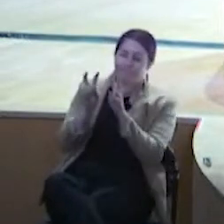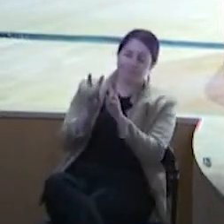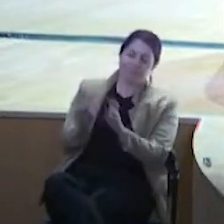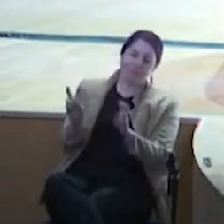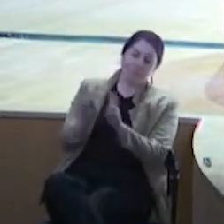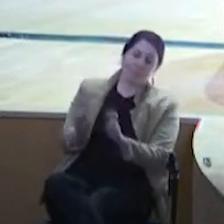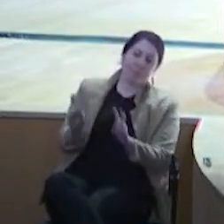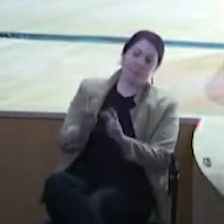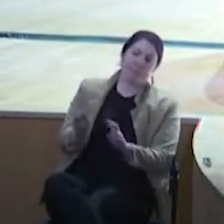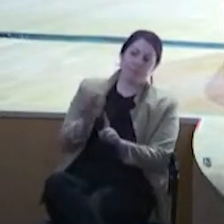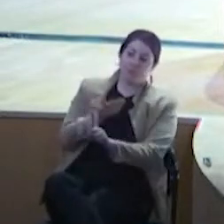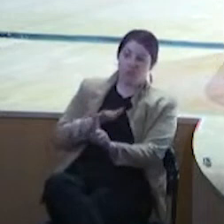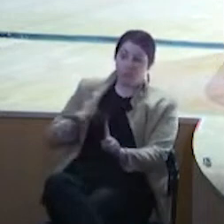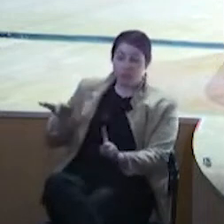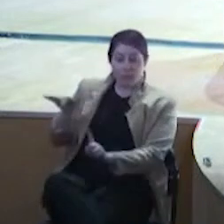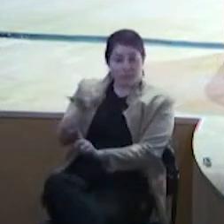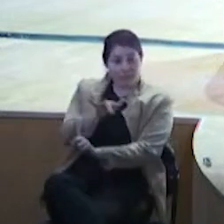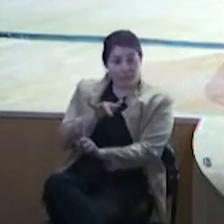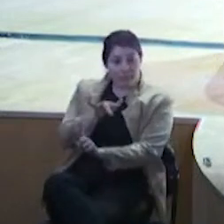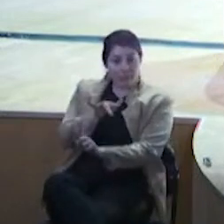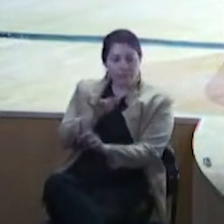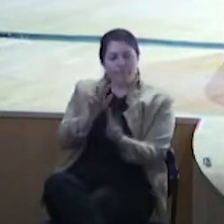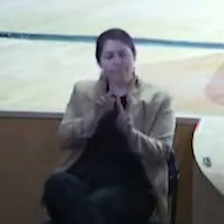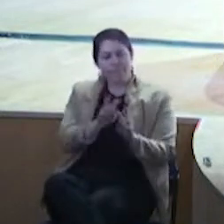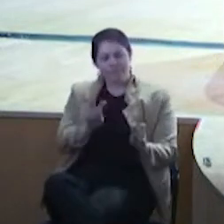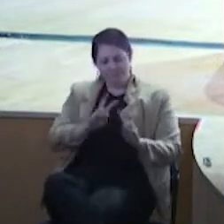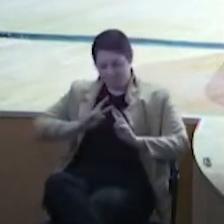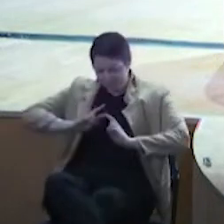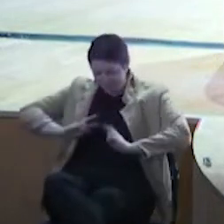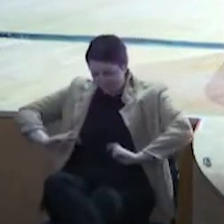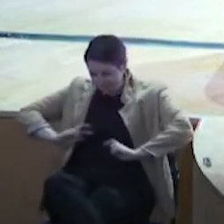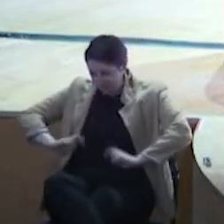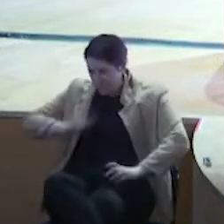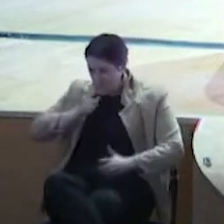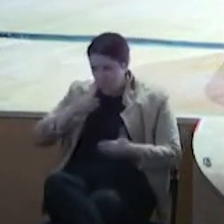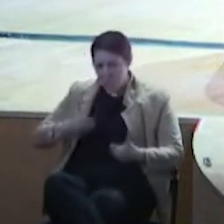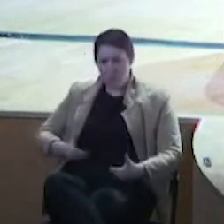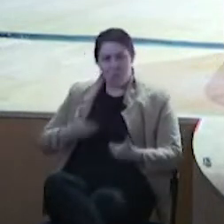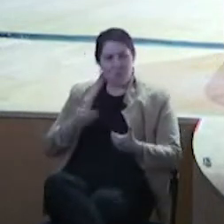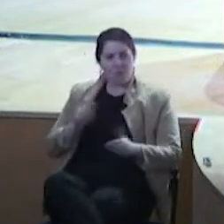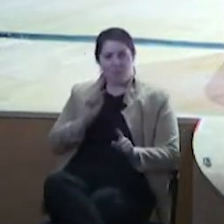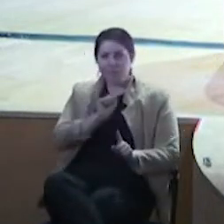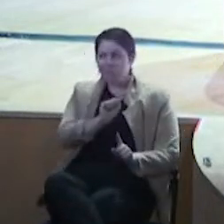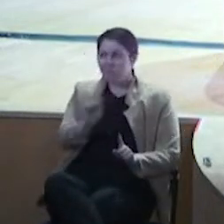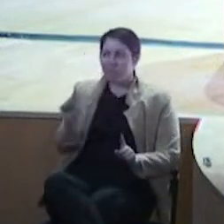take a look at our environment, take a look at who we are